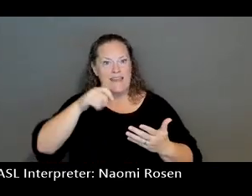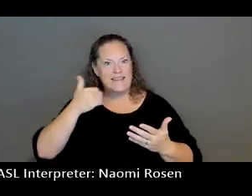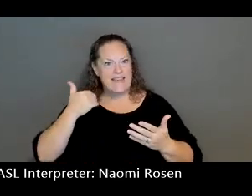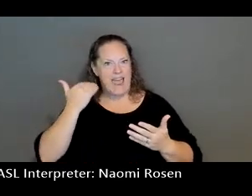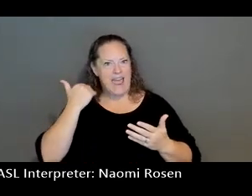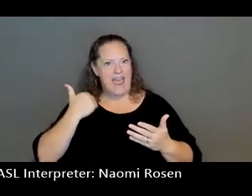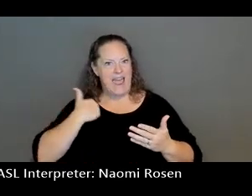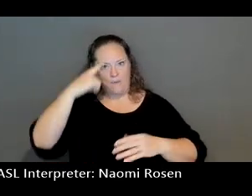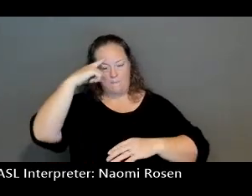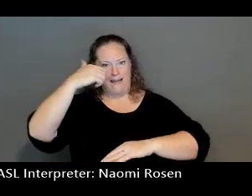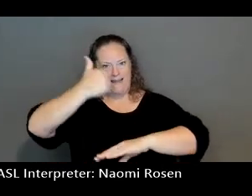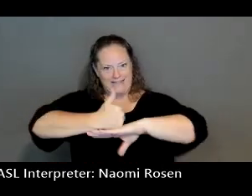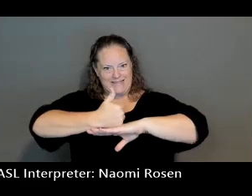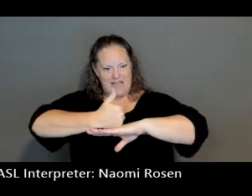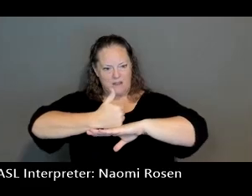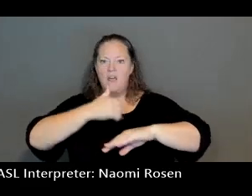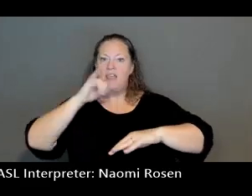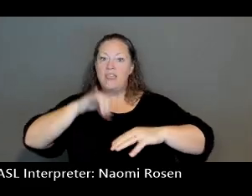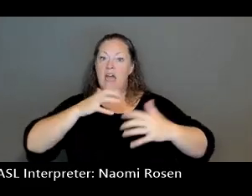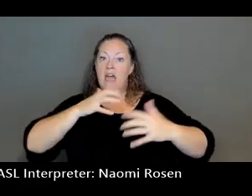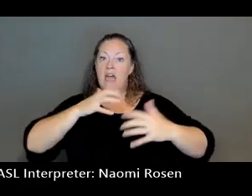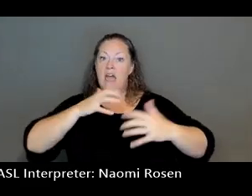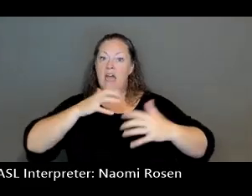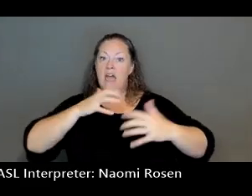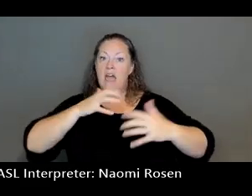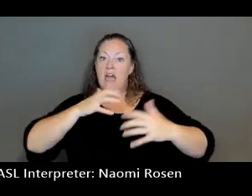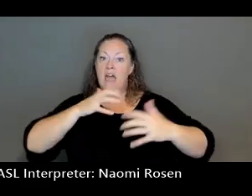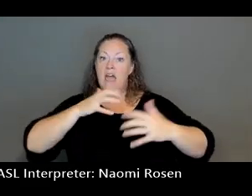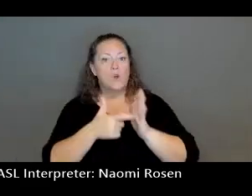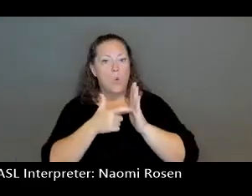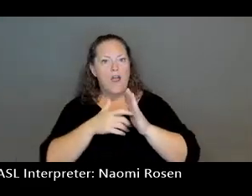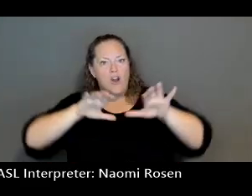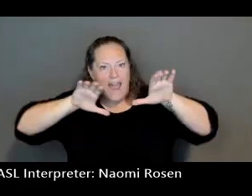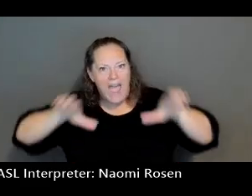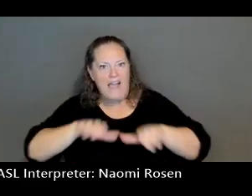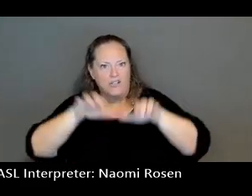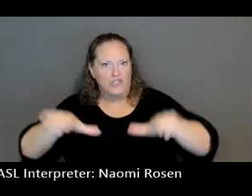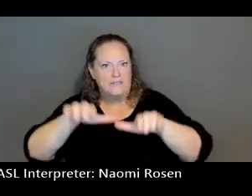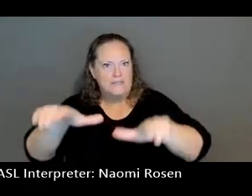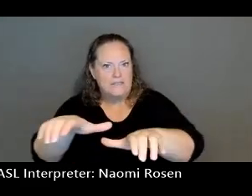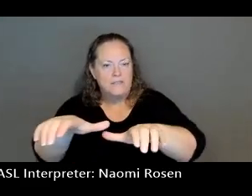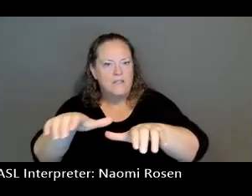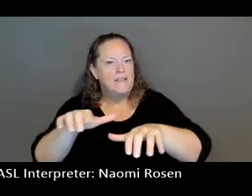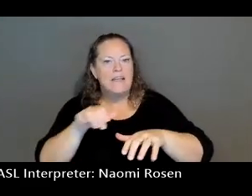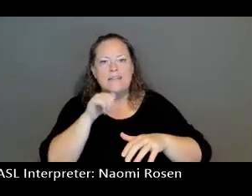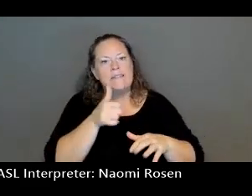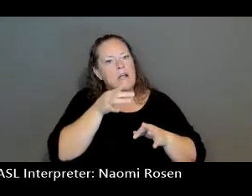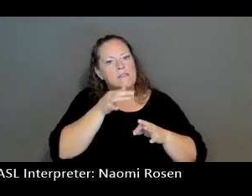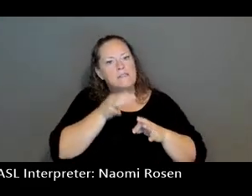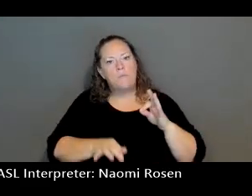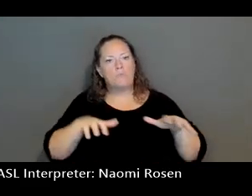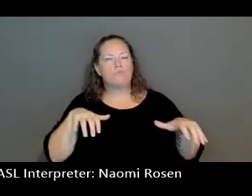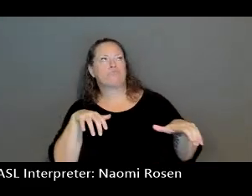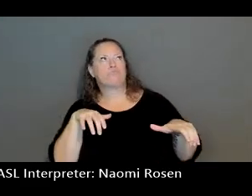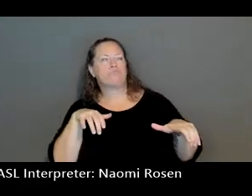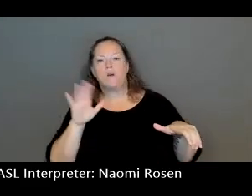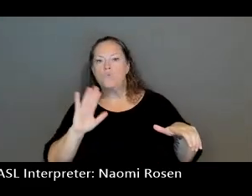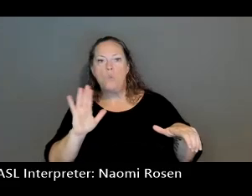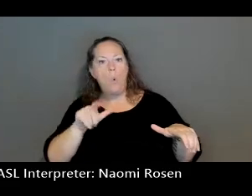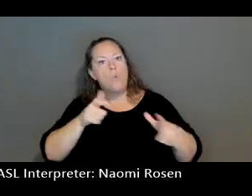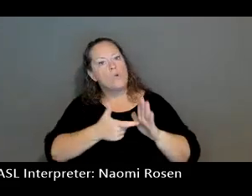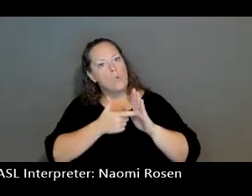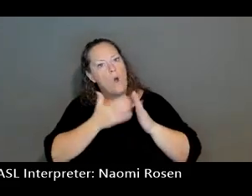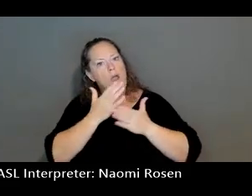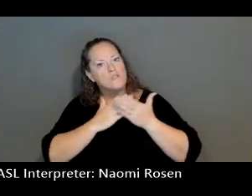the adaptation requires a series of actions that requires some degree